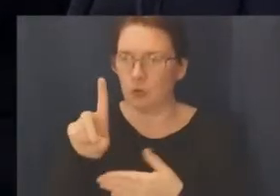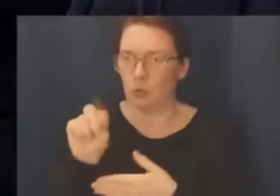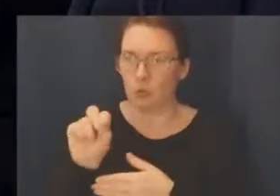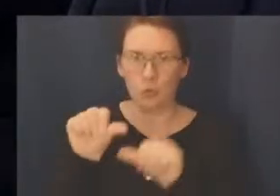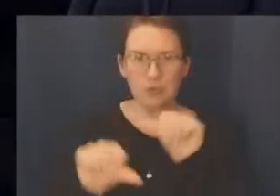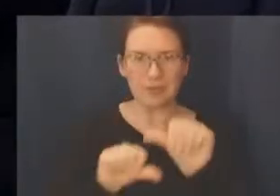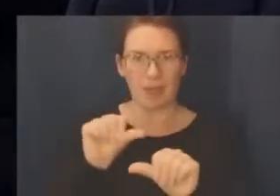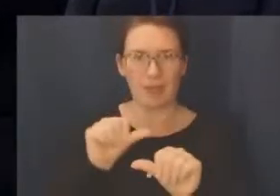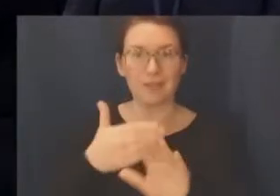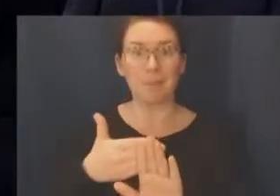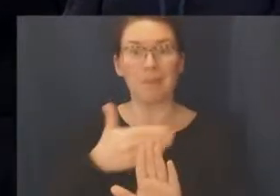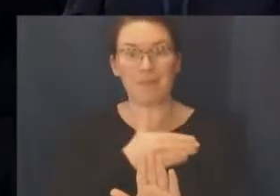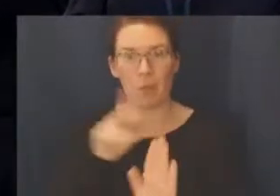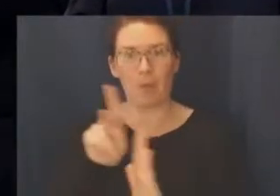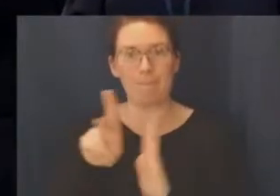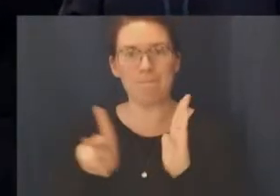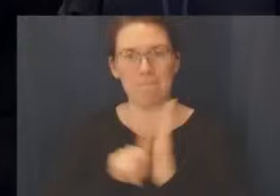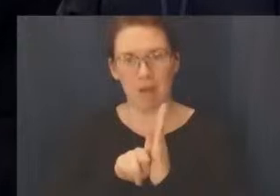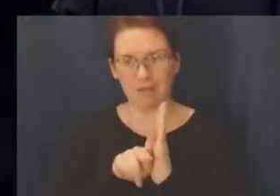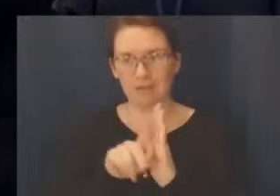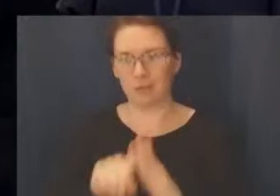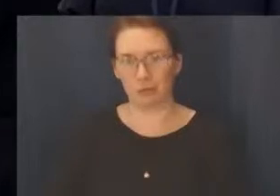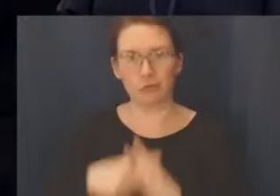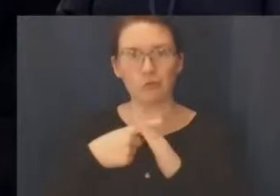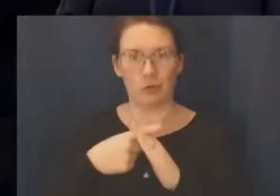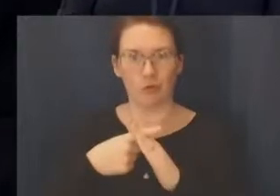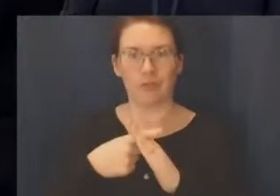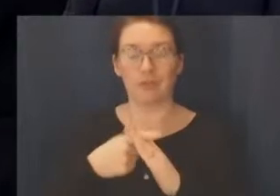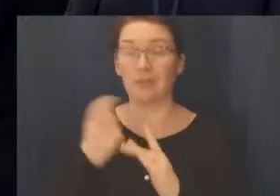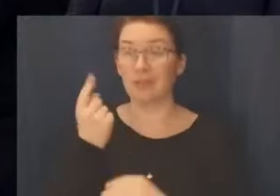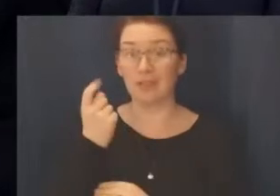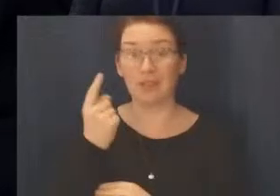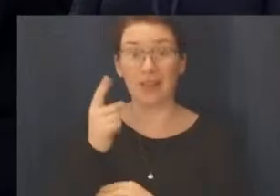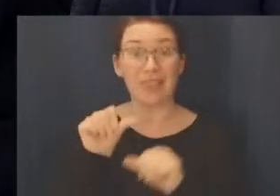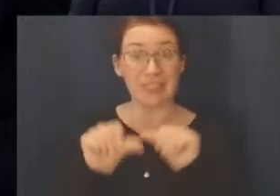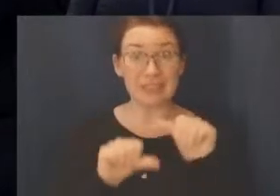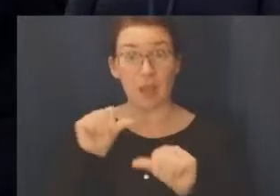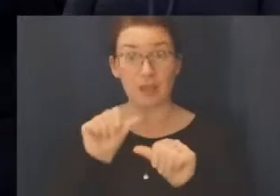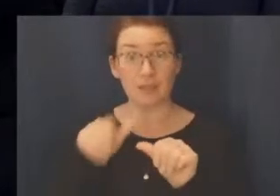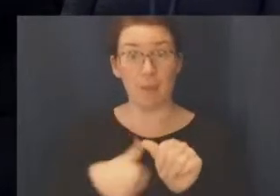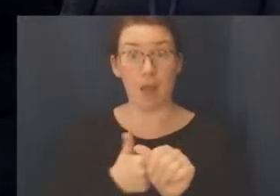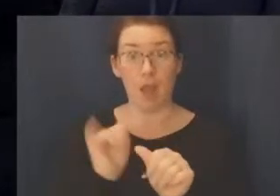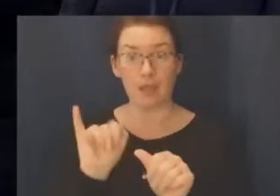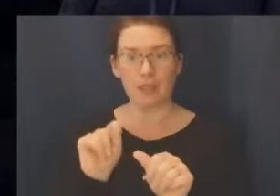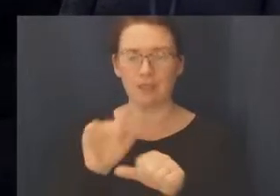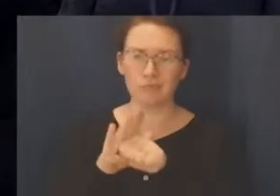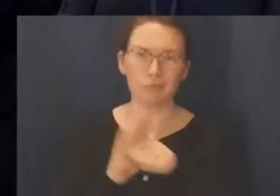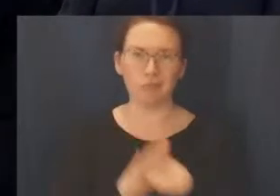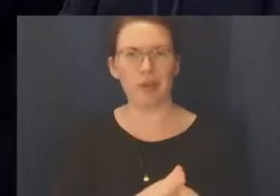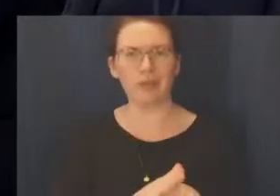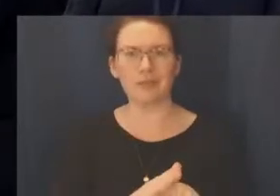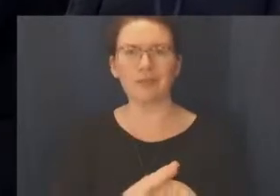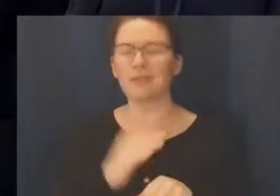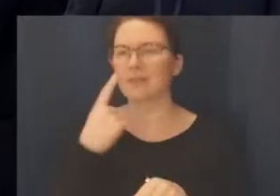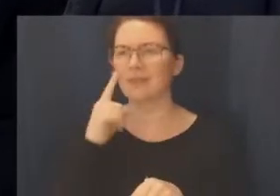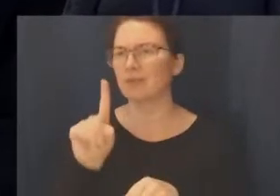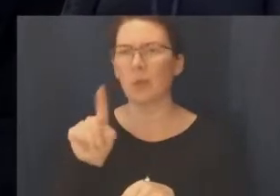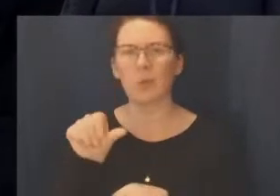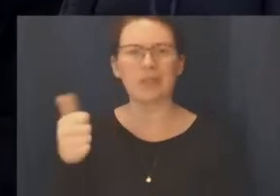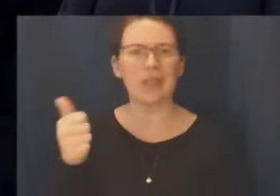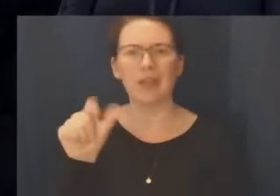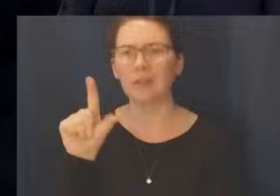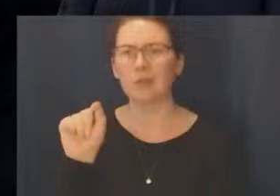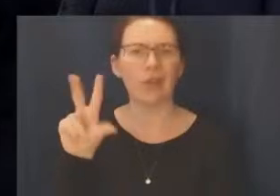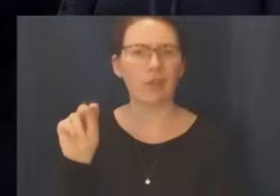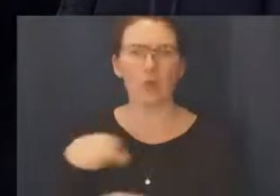that science has been suppressed systematically for decades because of the conflicts in this agency. We're going to remove those conflicts.